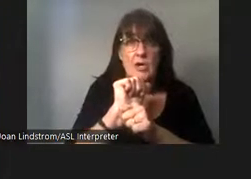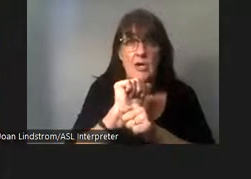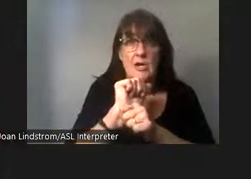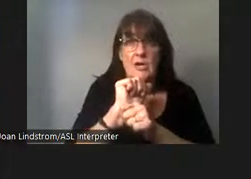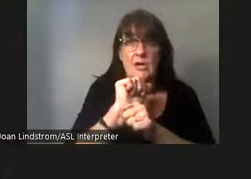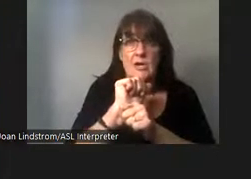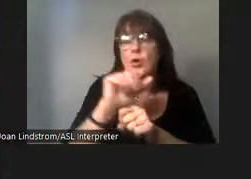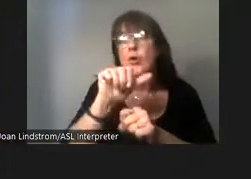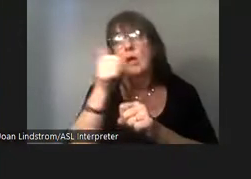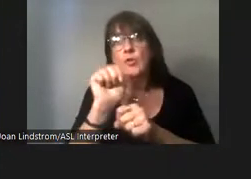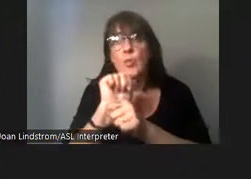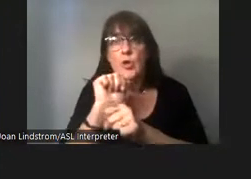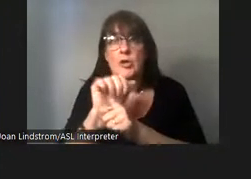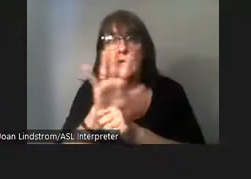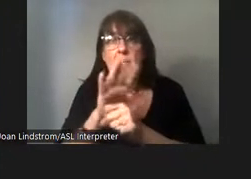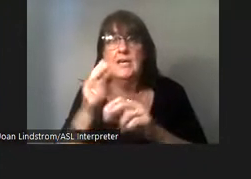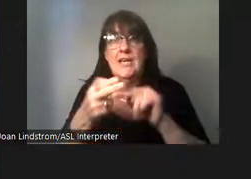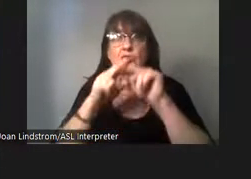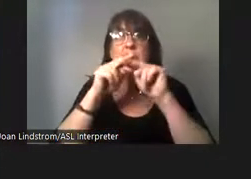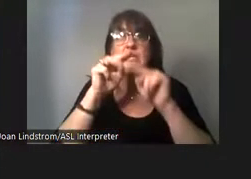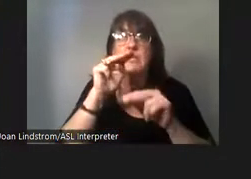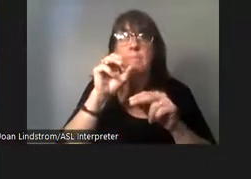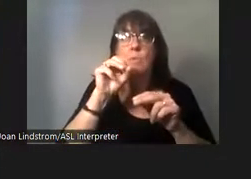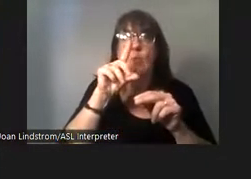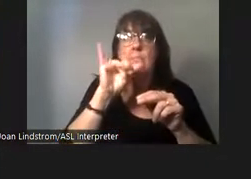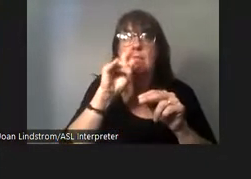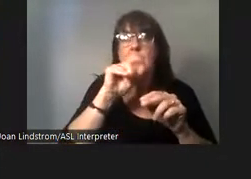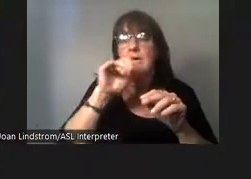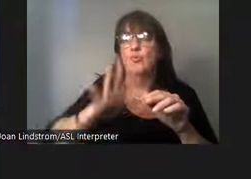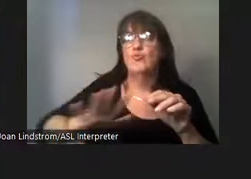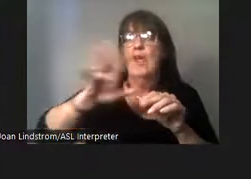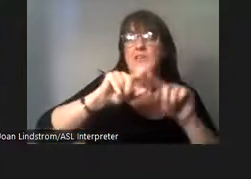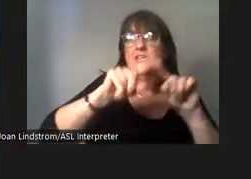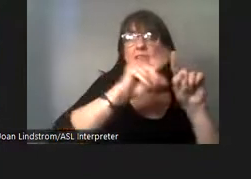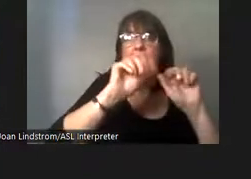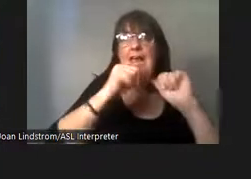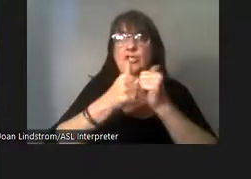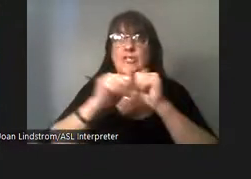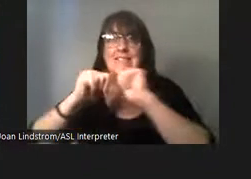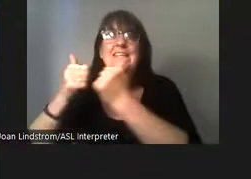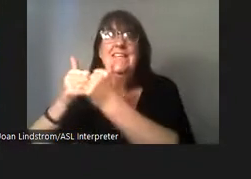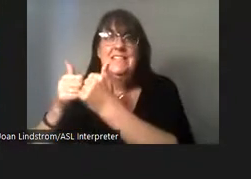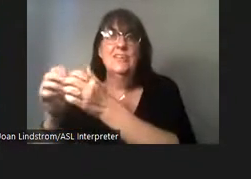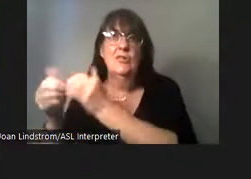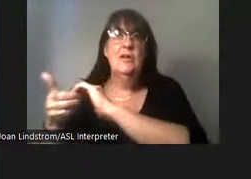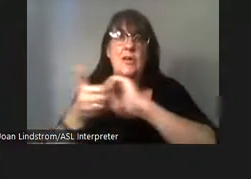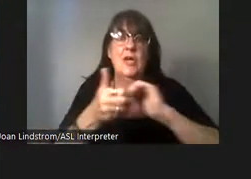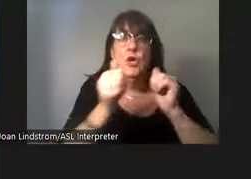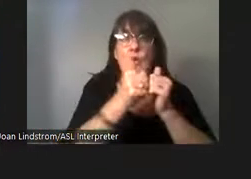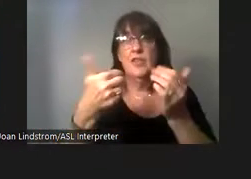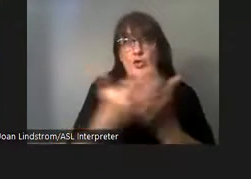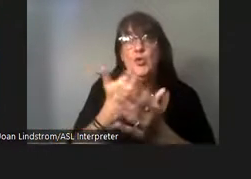the workforce, increase mobility across the various agencies and the departments. And with the newer